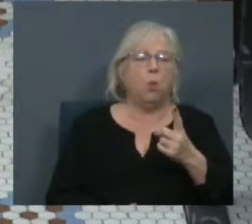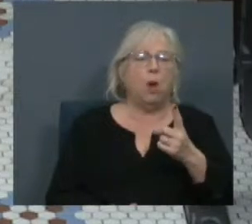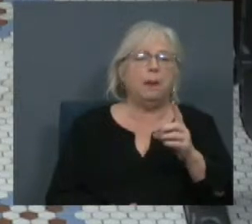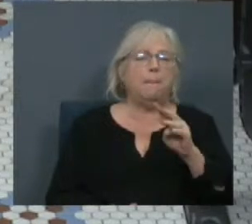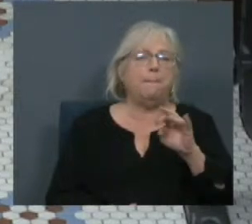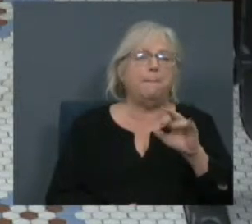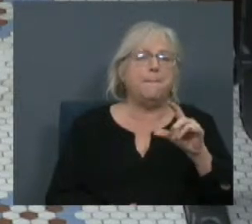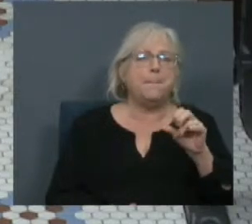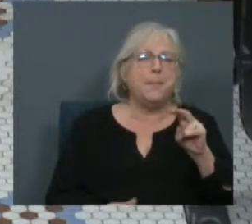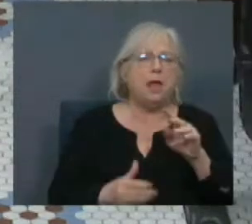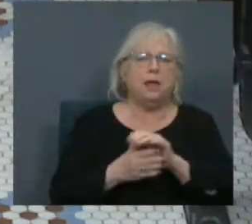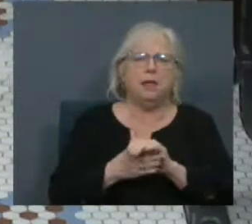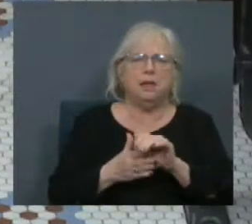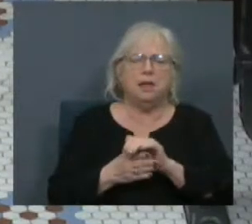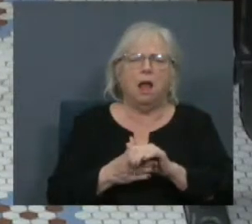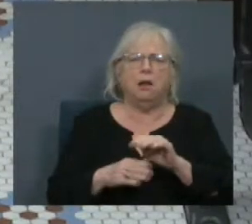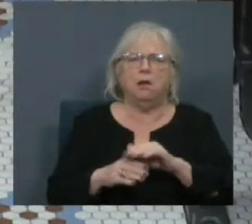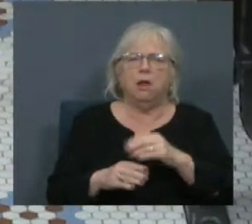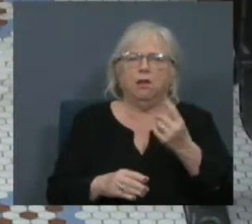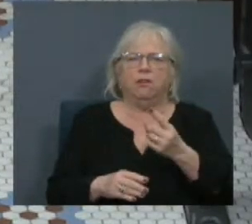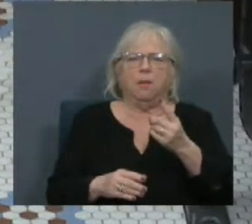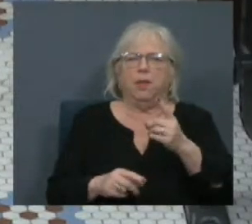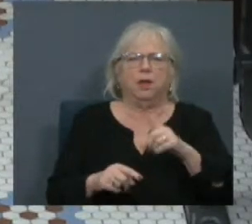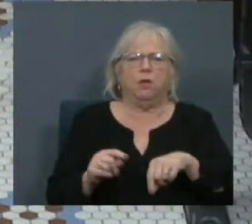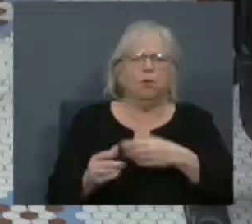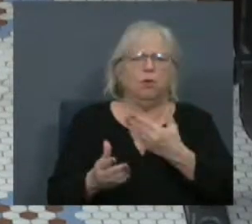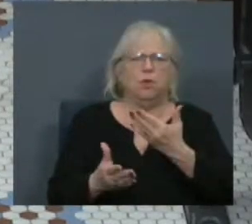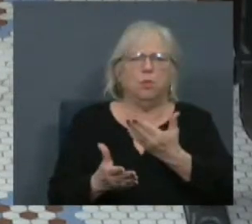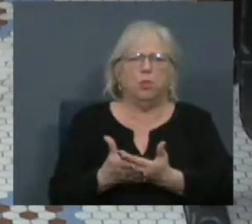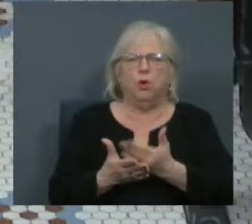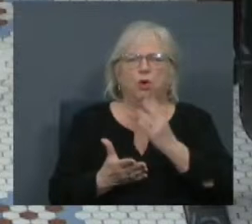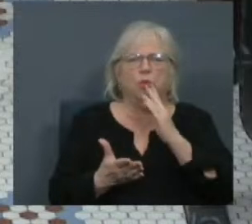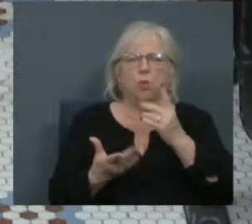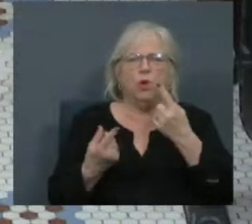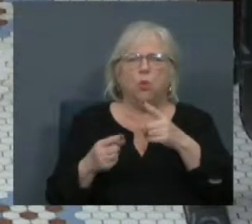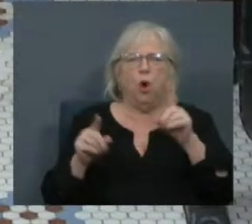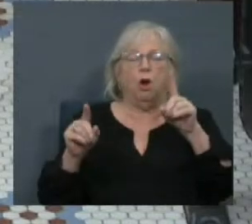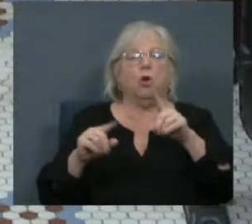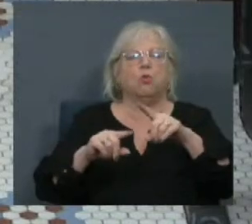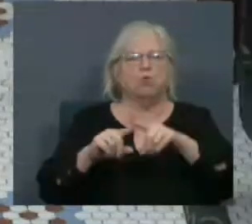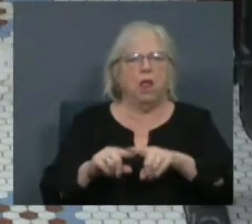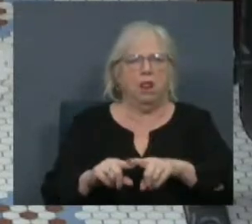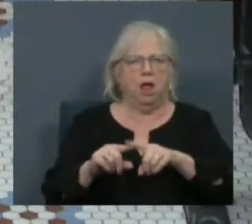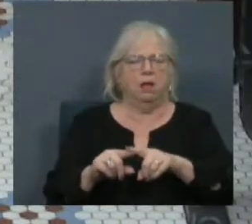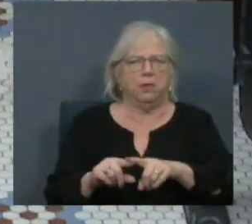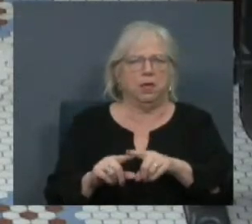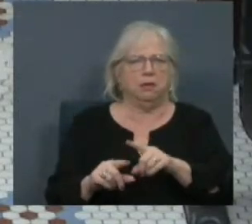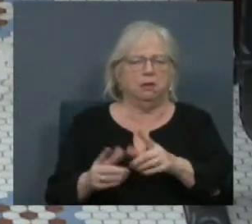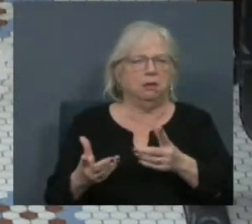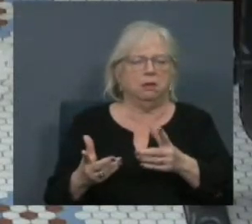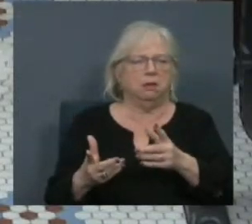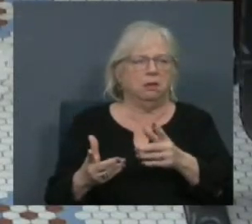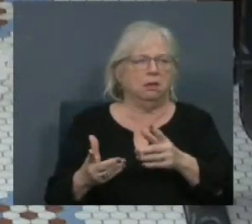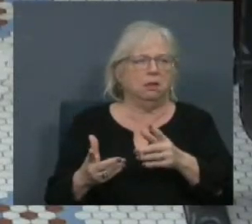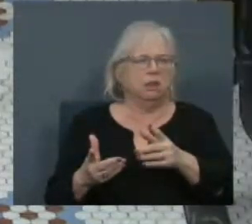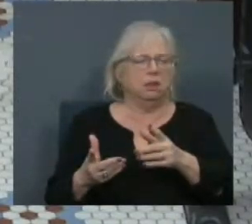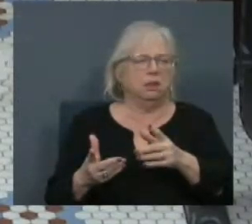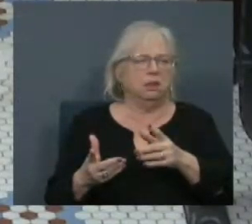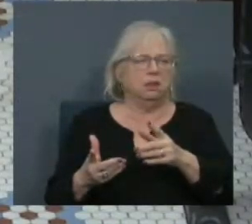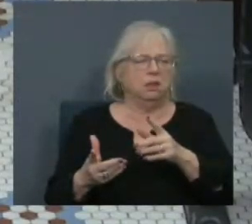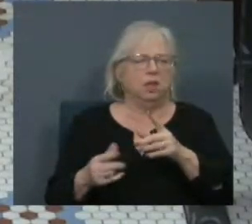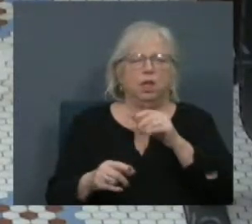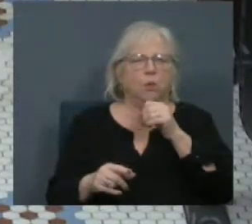$750,000 on something you could not prove would work reliably. You wouldn't do that with your